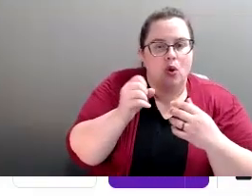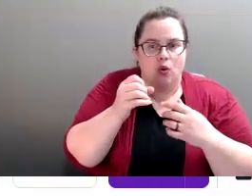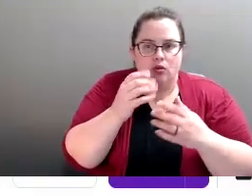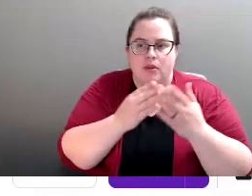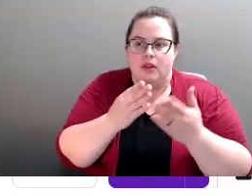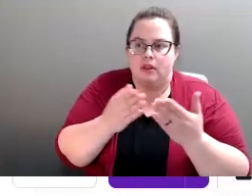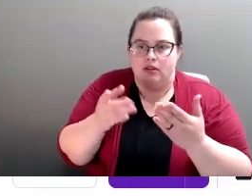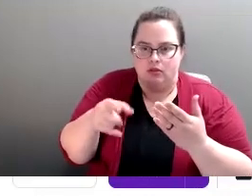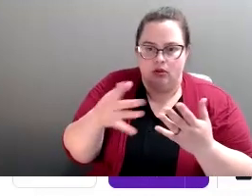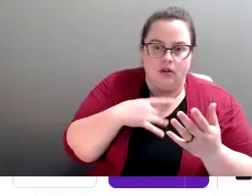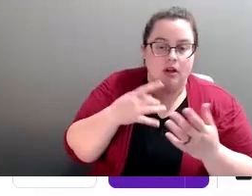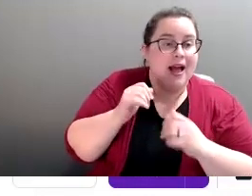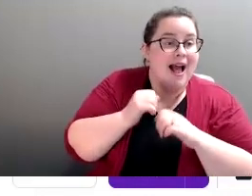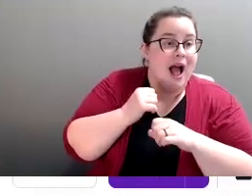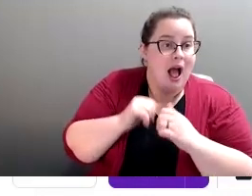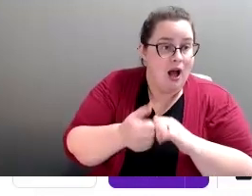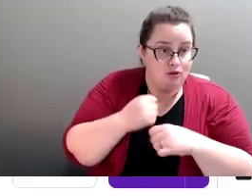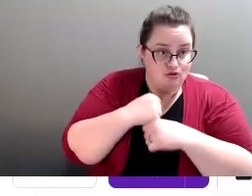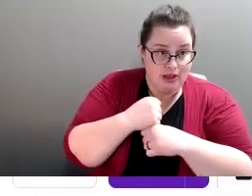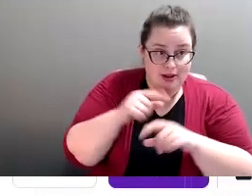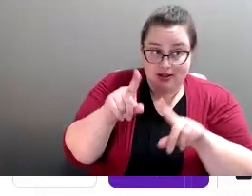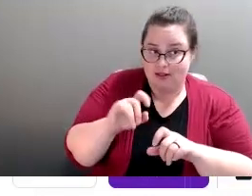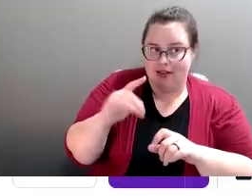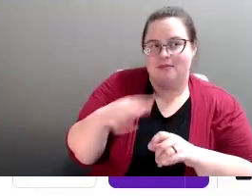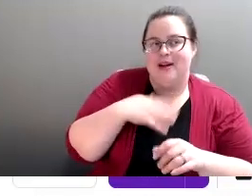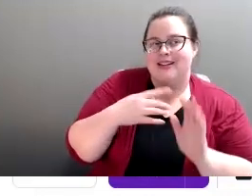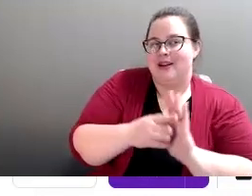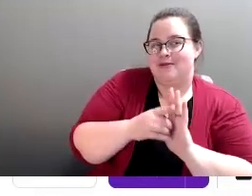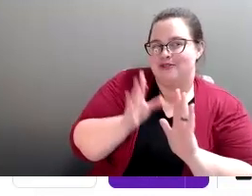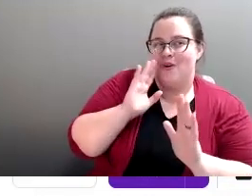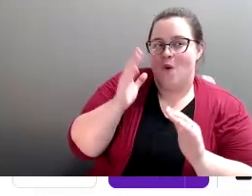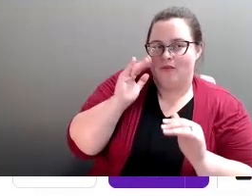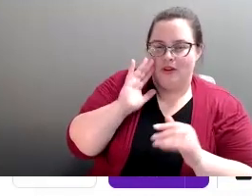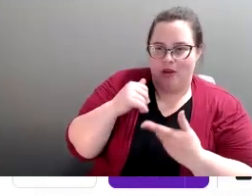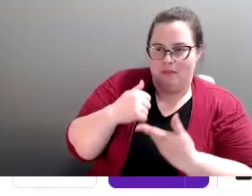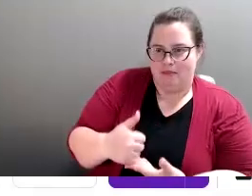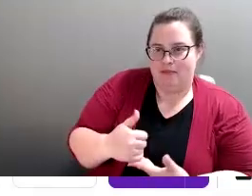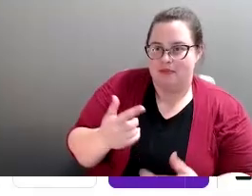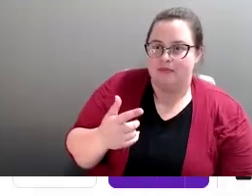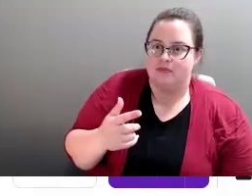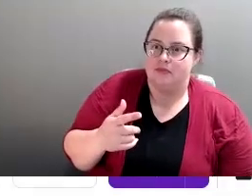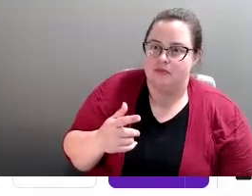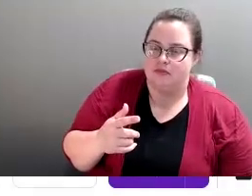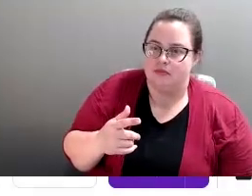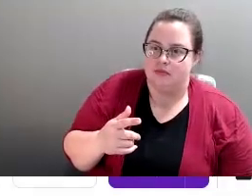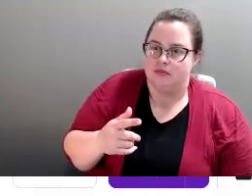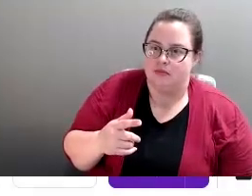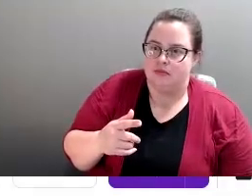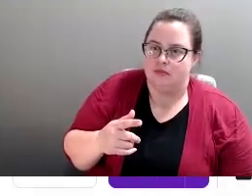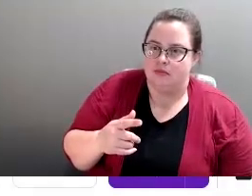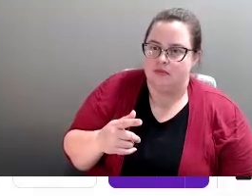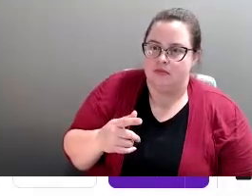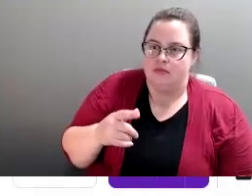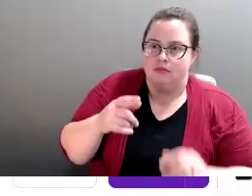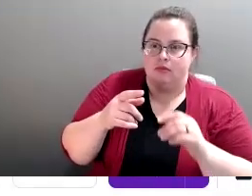to create a test. I'll actually show you, that's actually going to be my demo. So hopefully that will be helpful. It will be using the product we